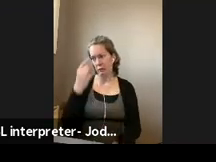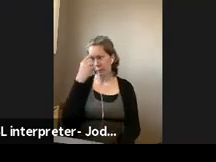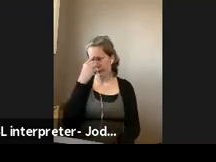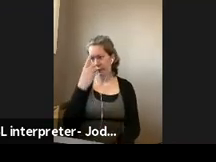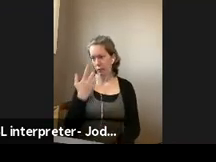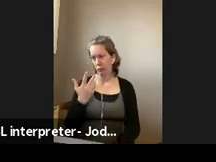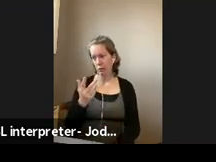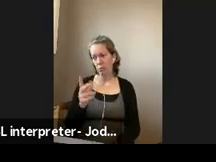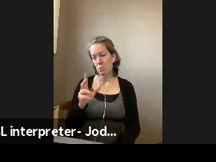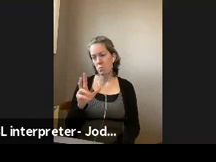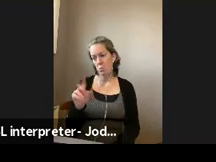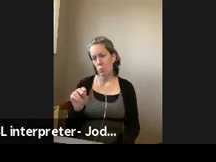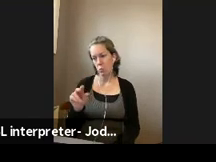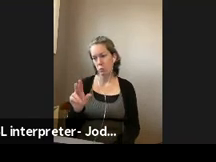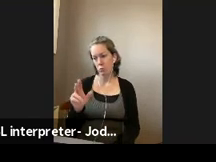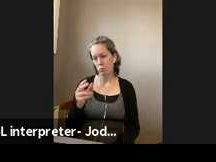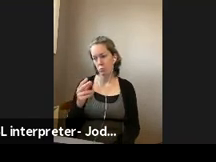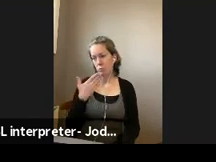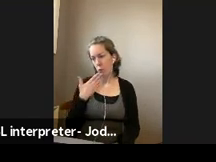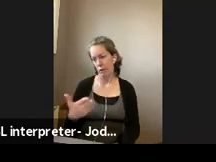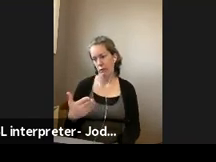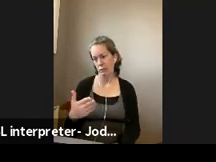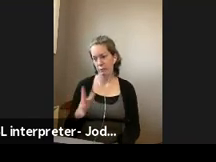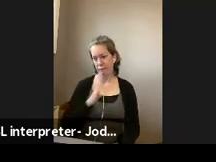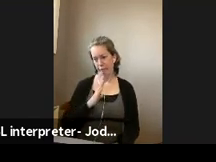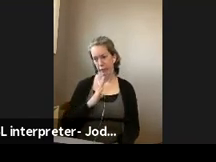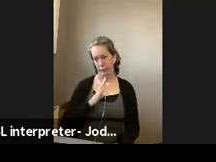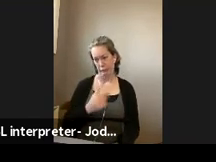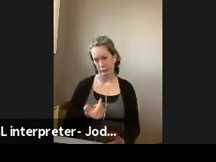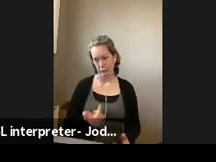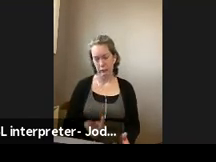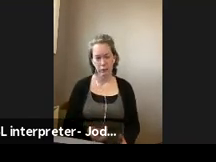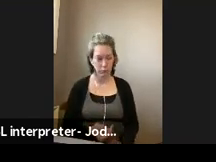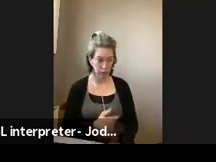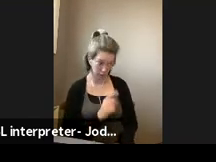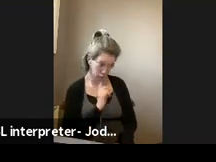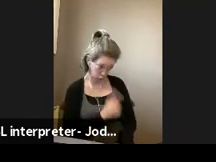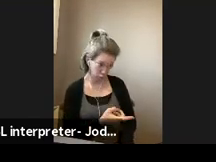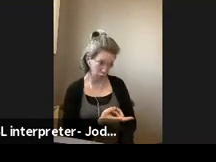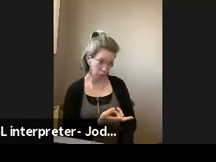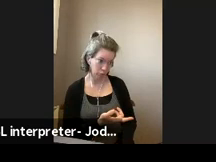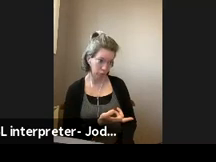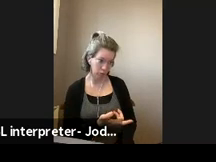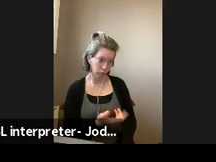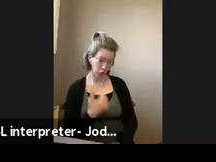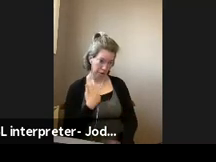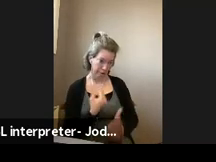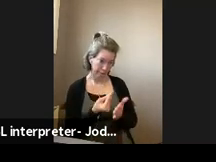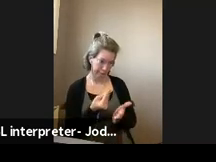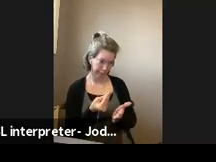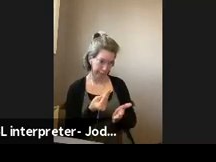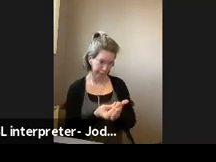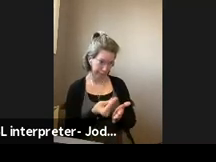no thanks. I'm fine. Are you sure about that? Do you have a financing plan with Apple?